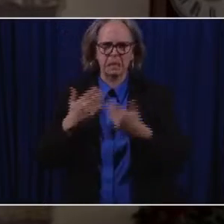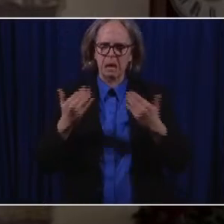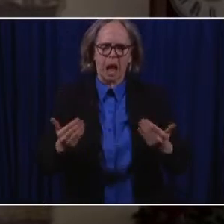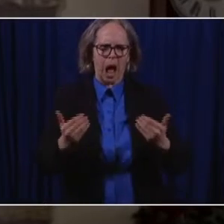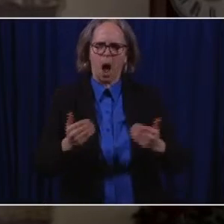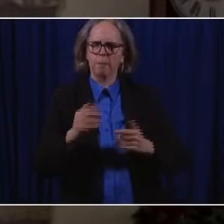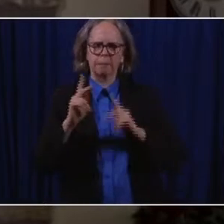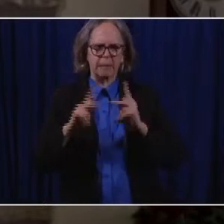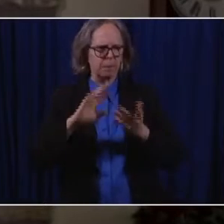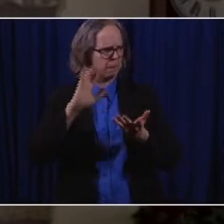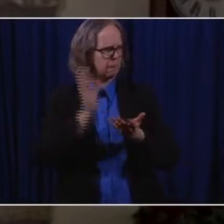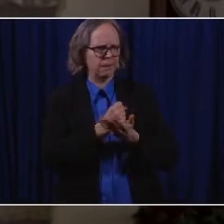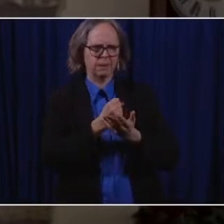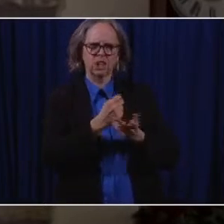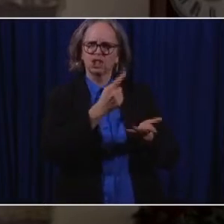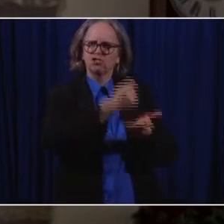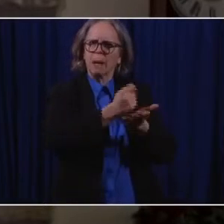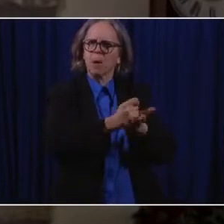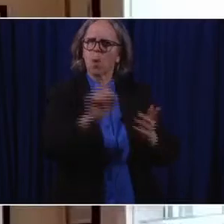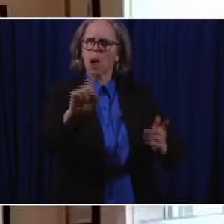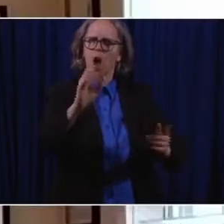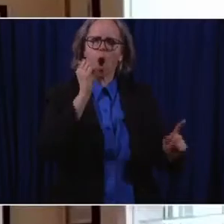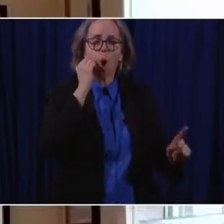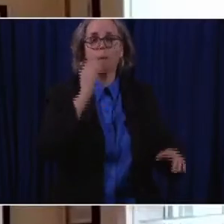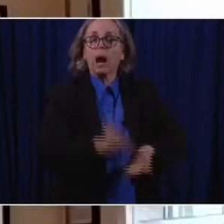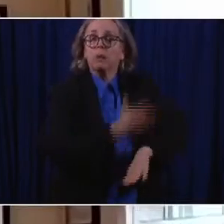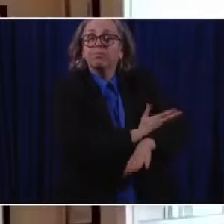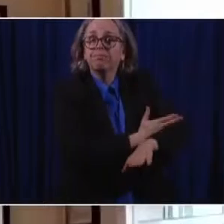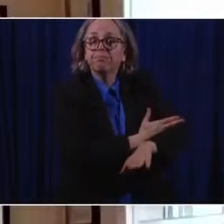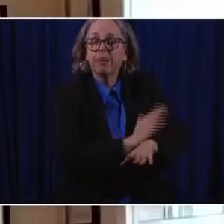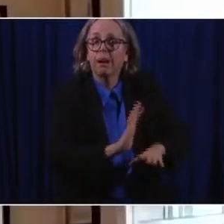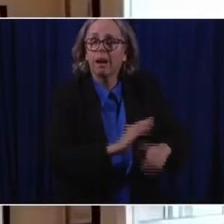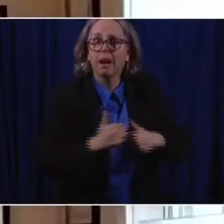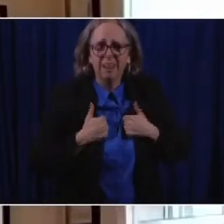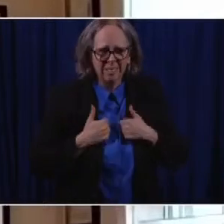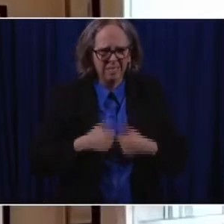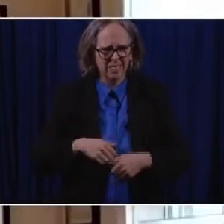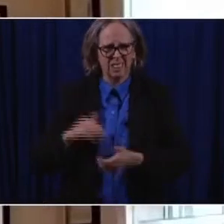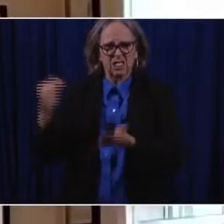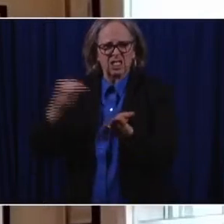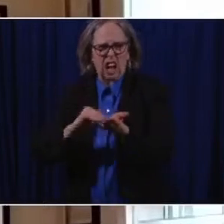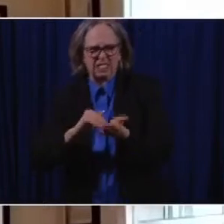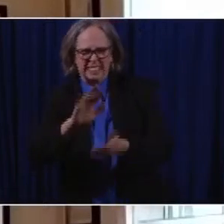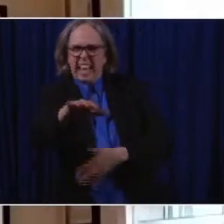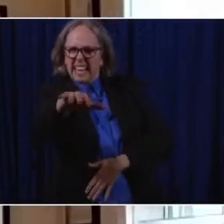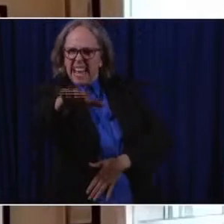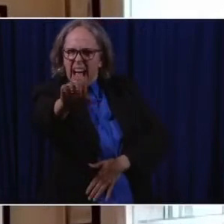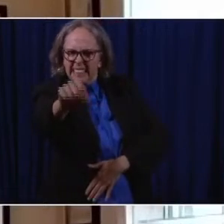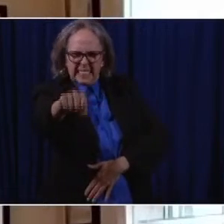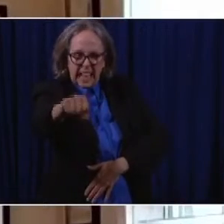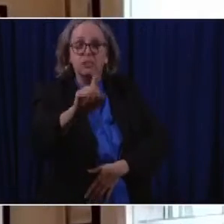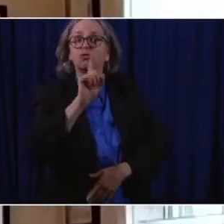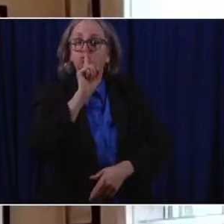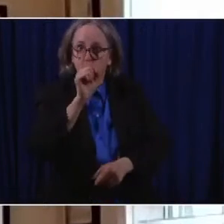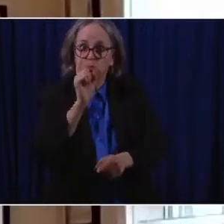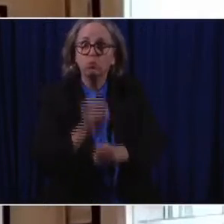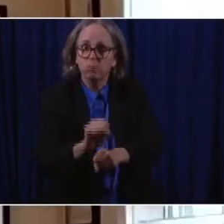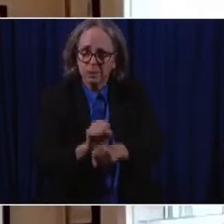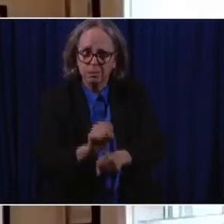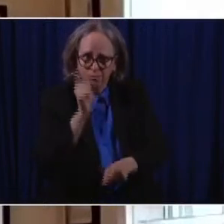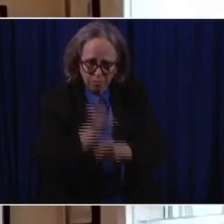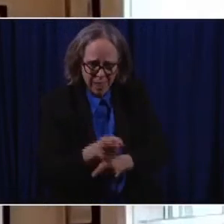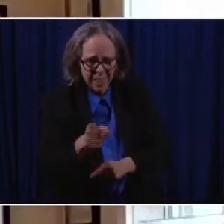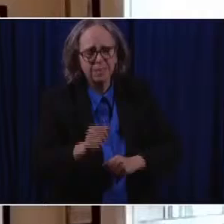people at home than we did before. That's correct. So not only do we have now medical therapies that can be used in the